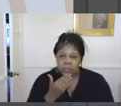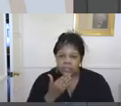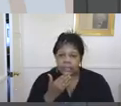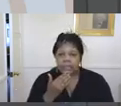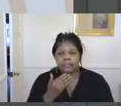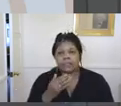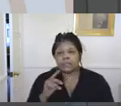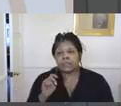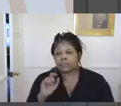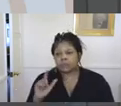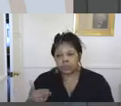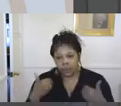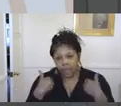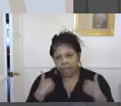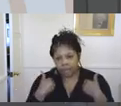on here.